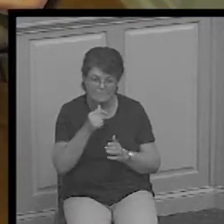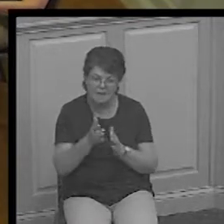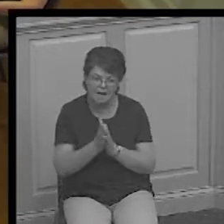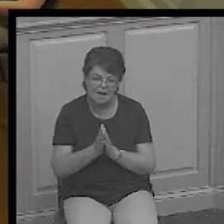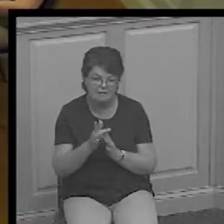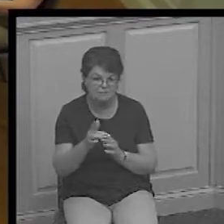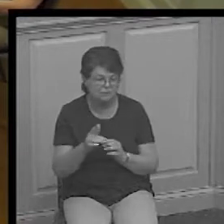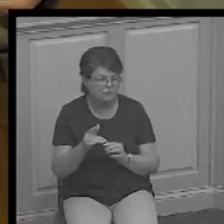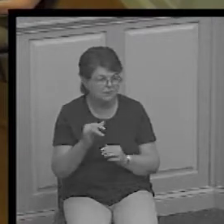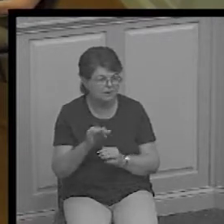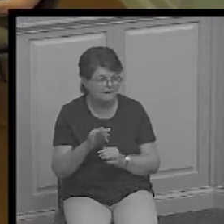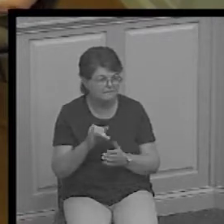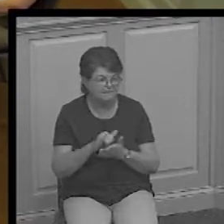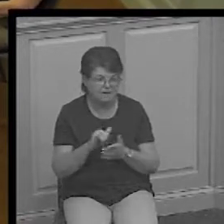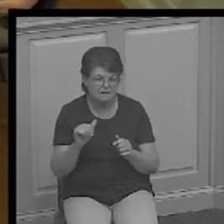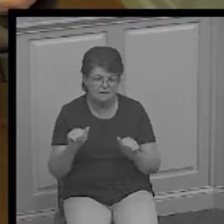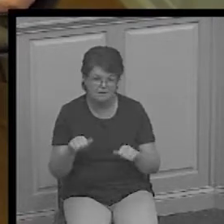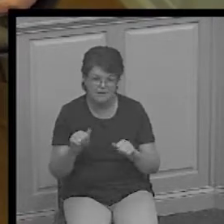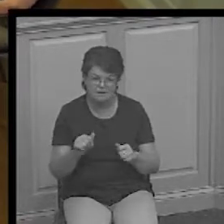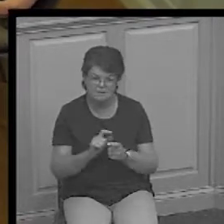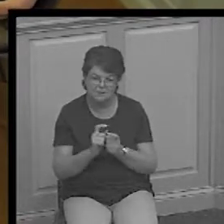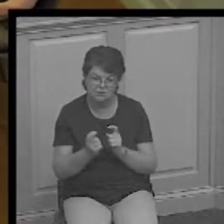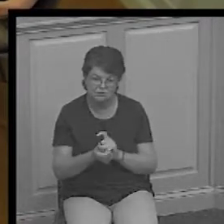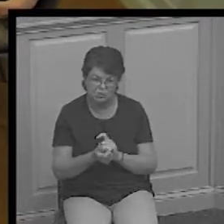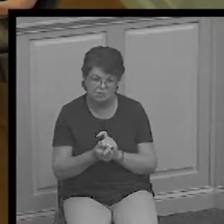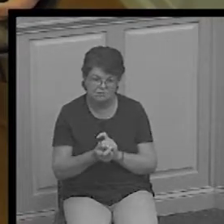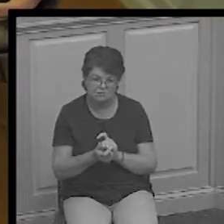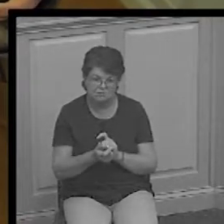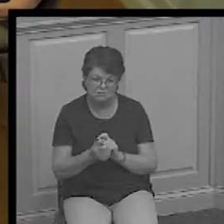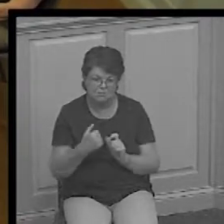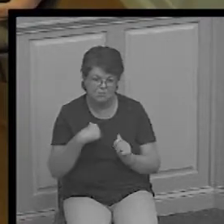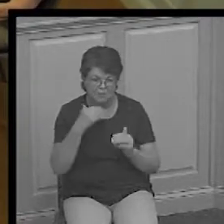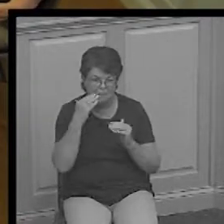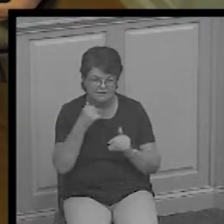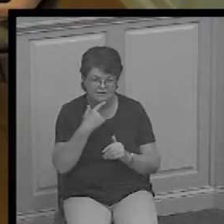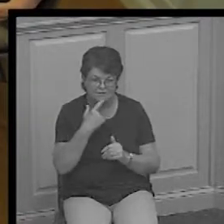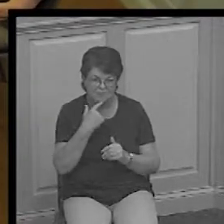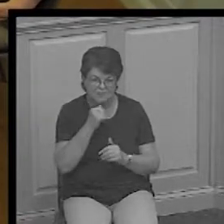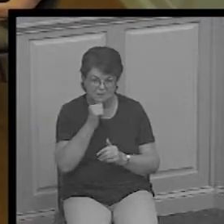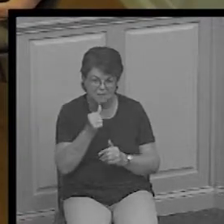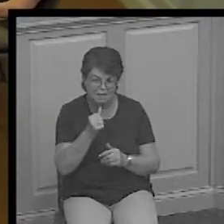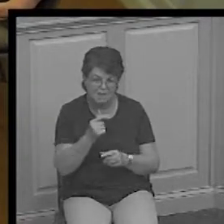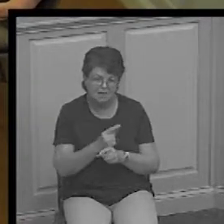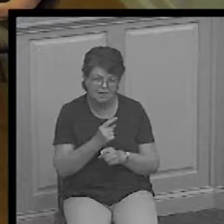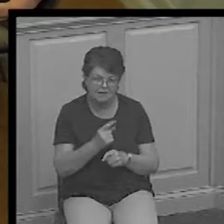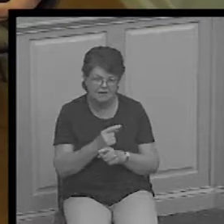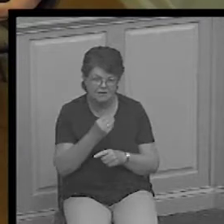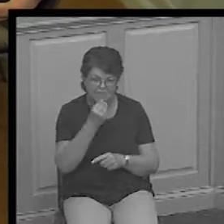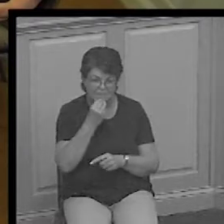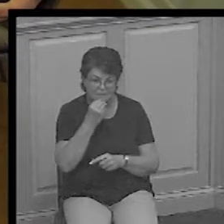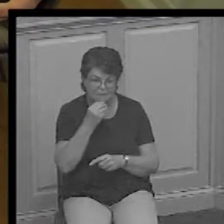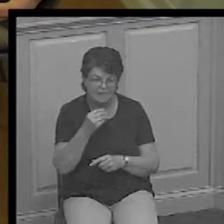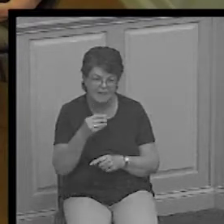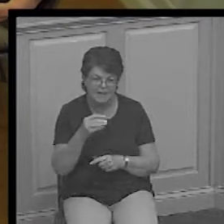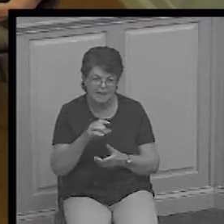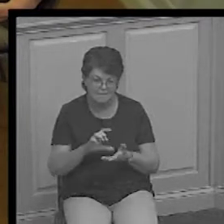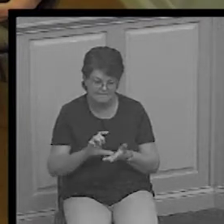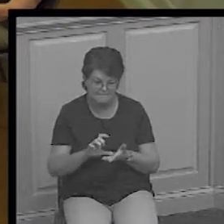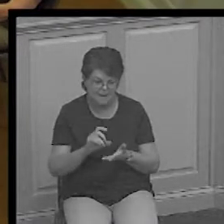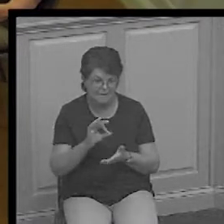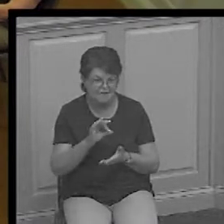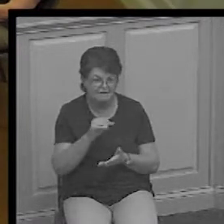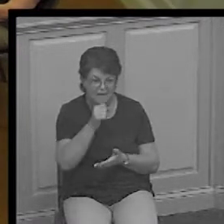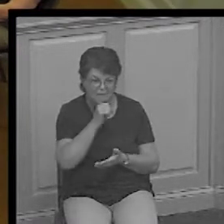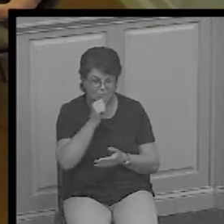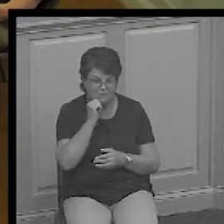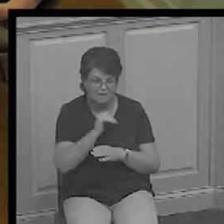about that as a possible change to mine. We laughed and said it's not appropriate to eat a pint of ice cream every night, but if it's in my fridge, I'm going to eat